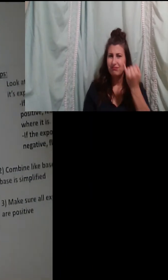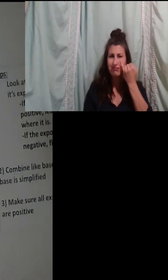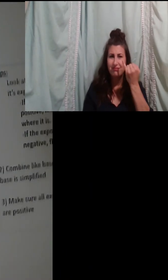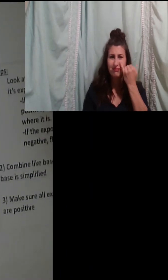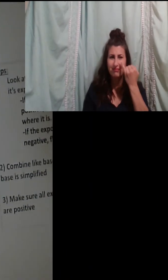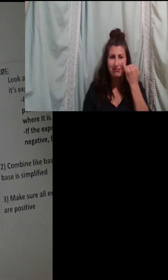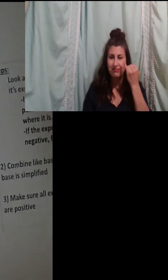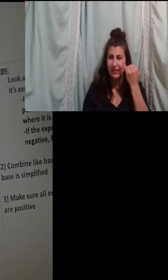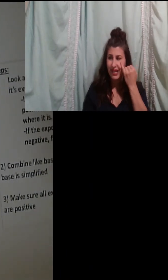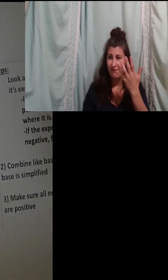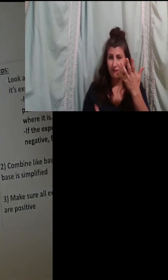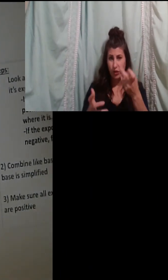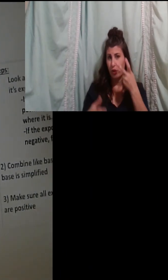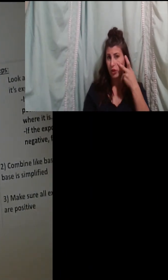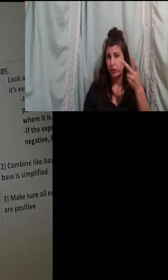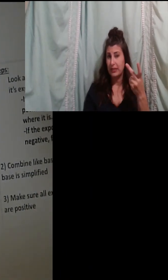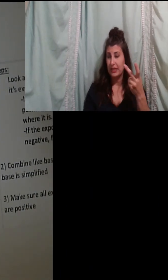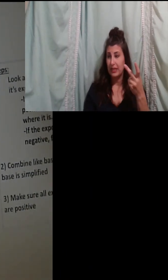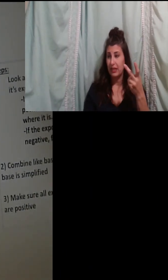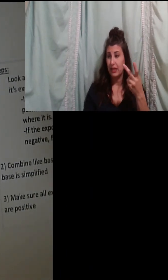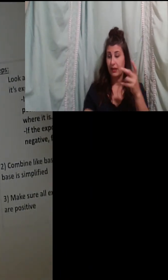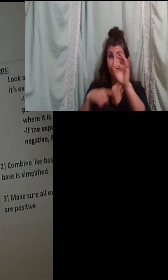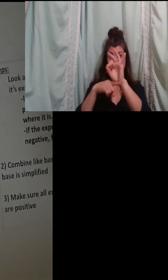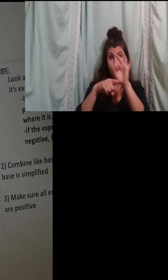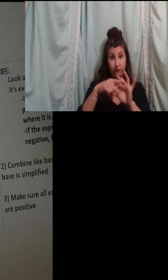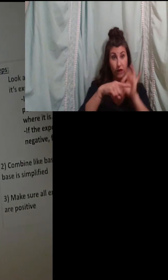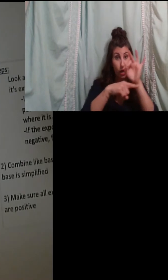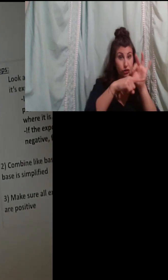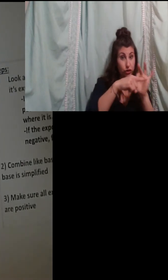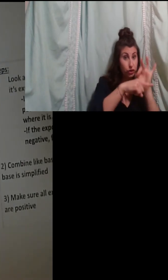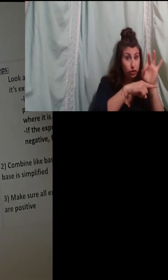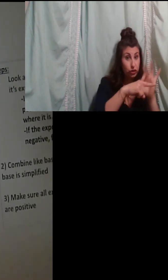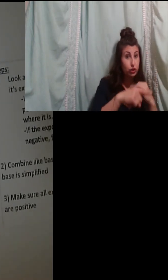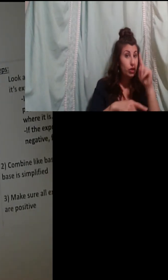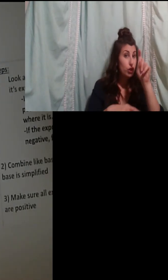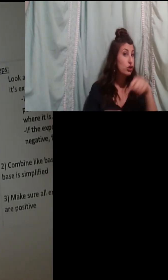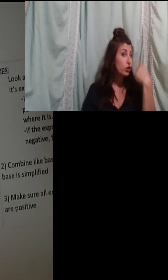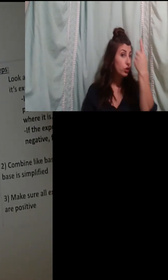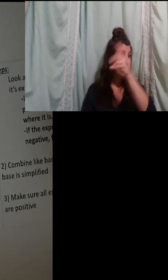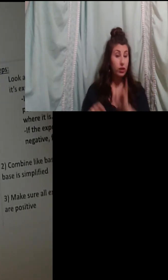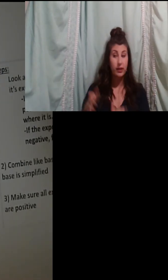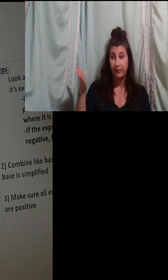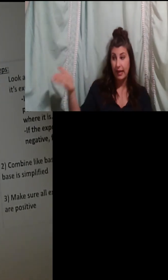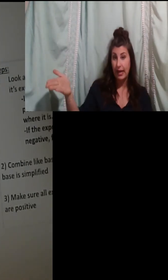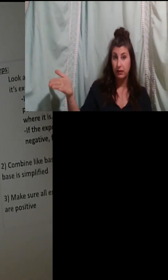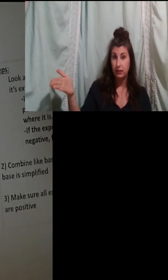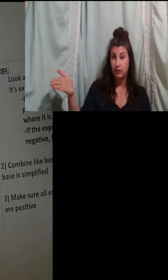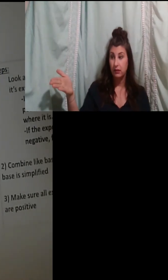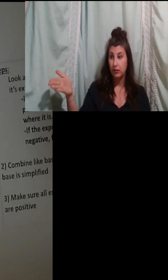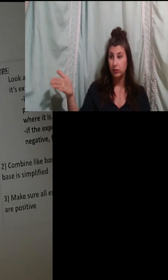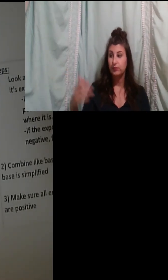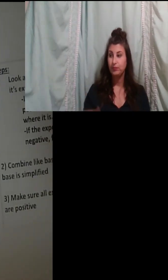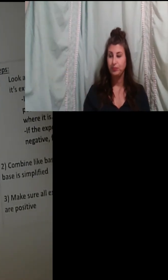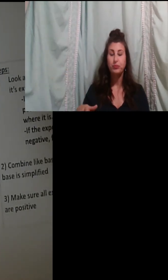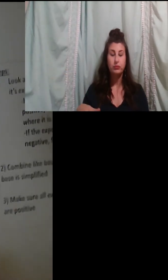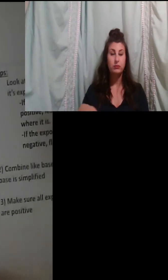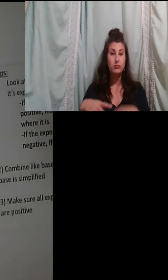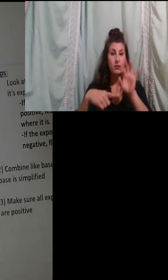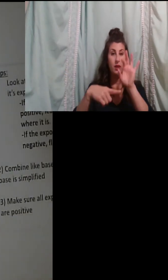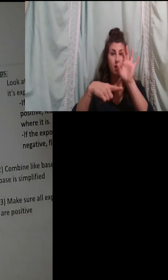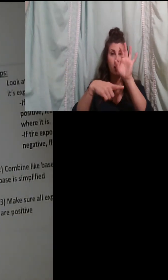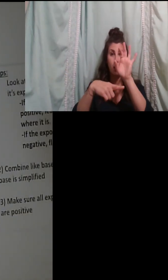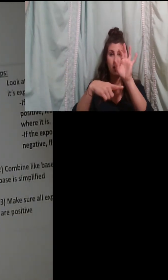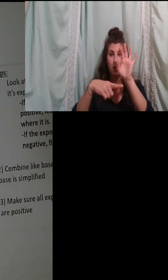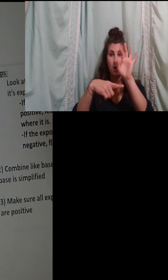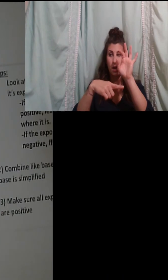And just in case you wanted to see it as fractions, it should look like this.